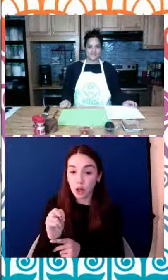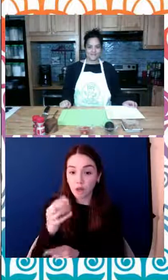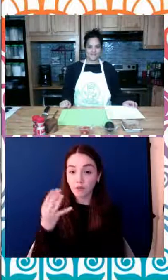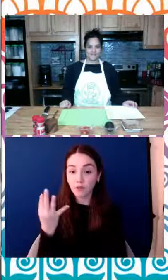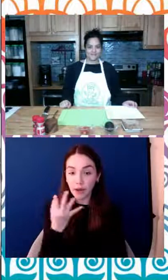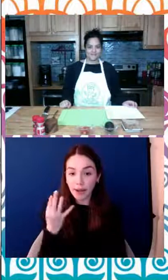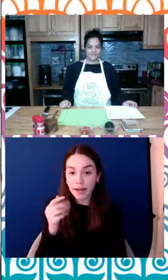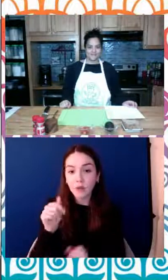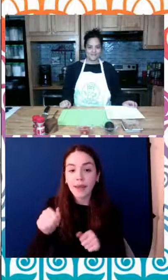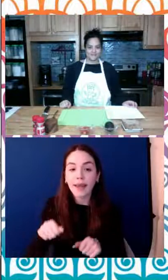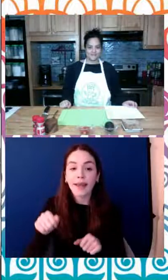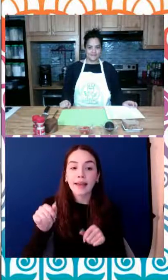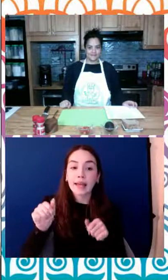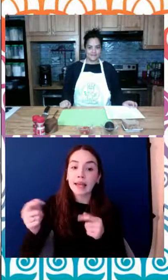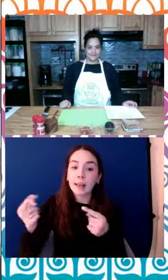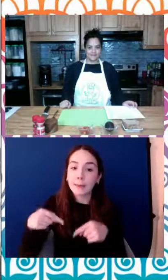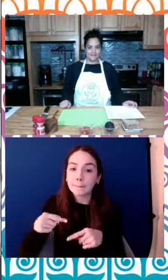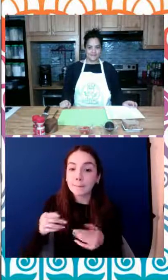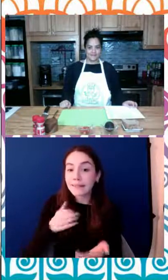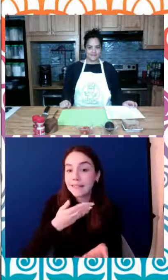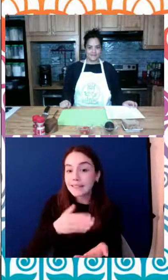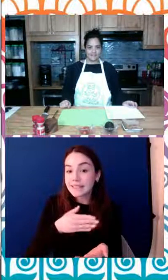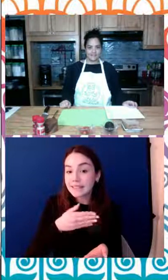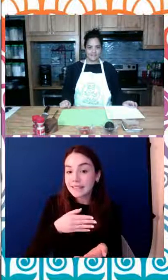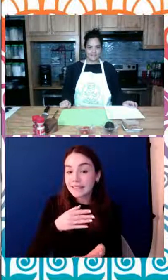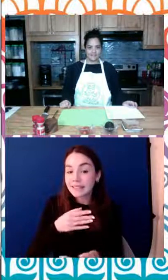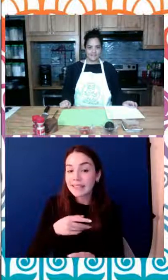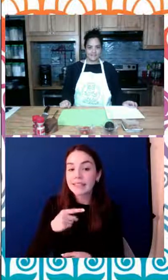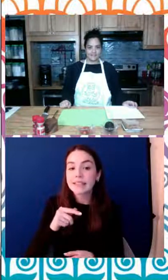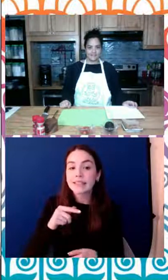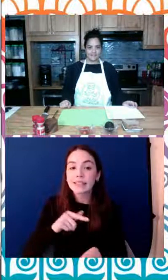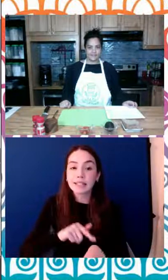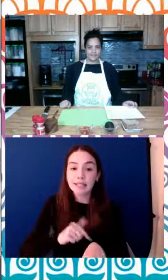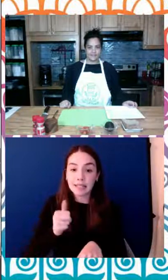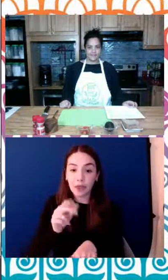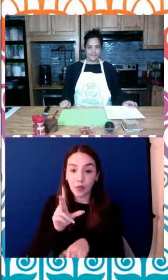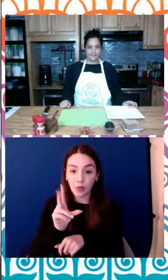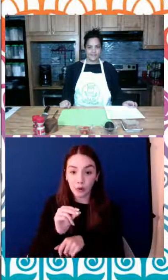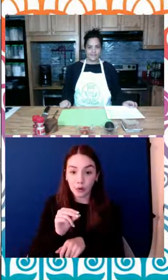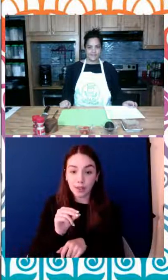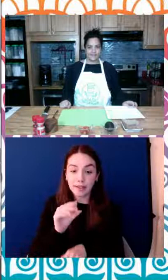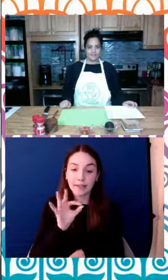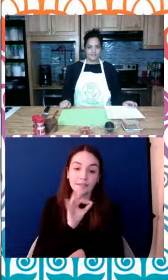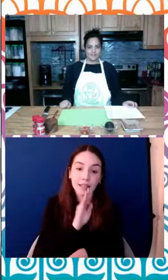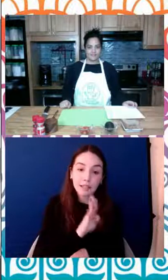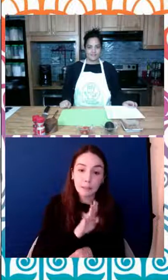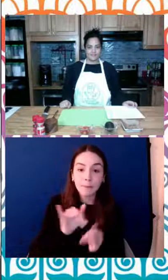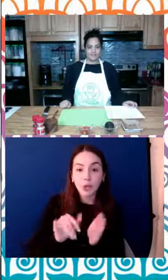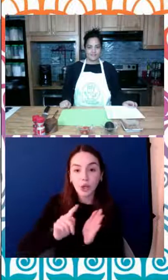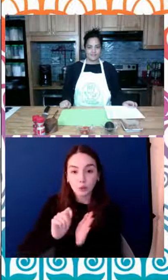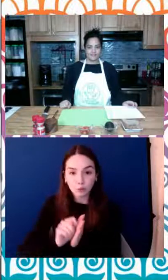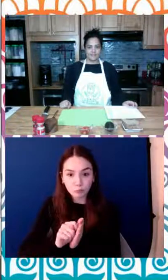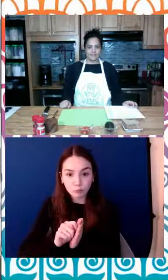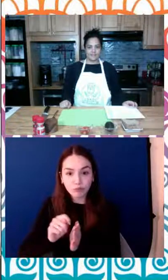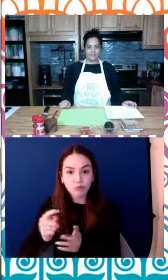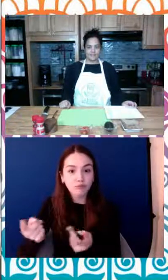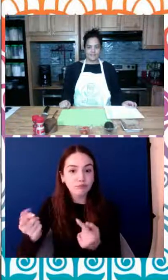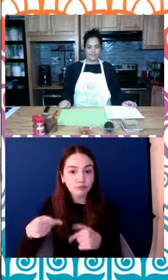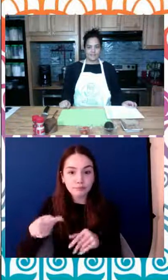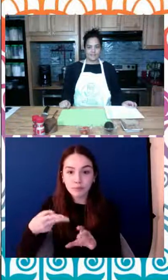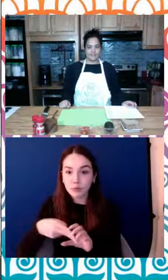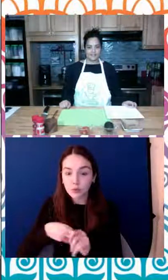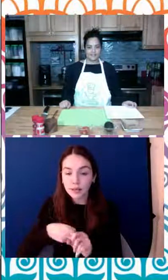come and sing along with him. He'll be at 10:30 on Facebook and YouTube, so be sure to check that out. On